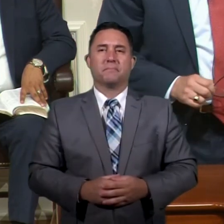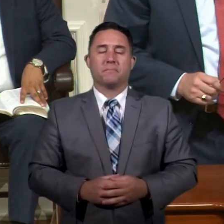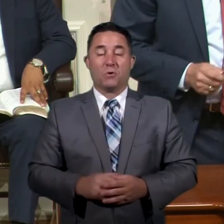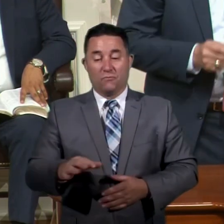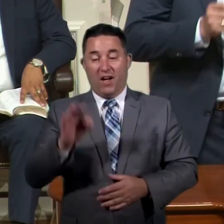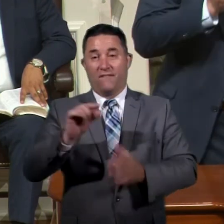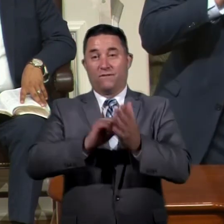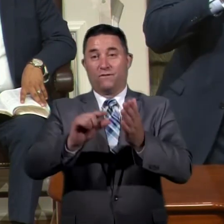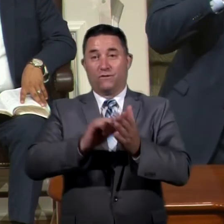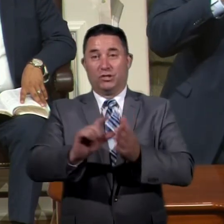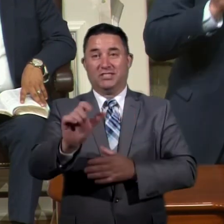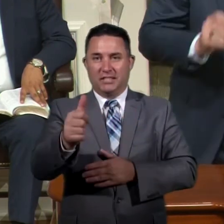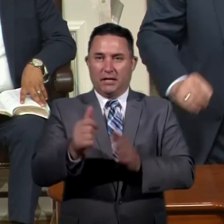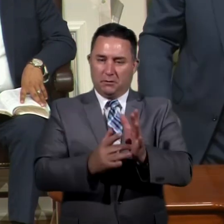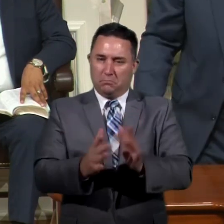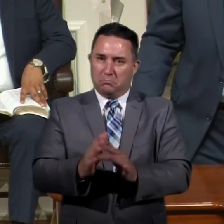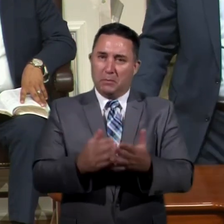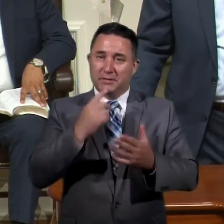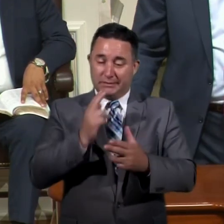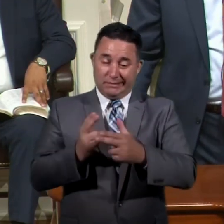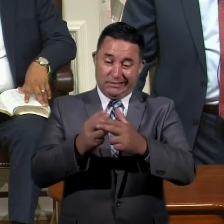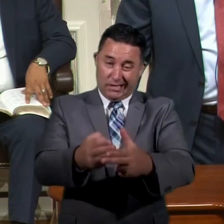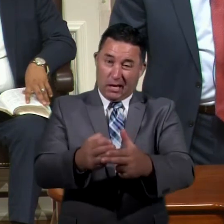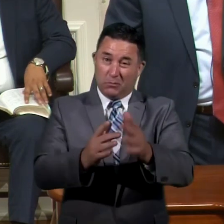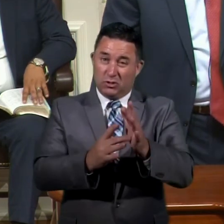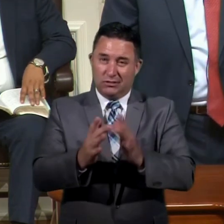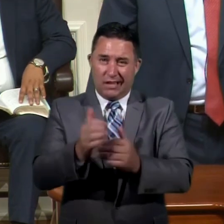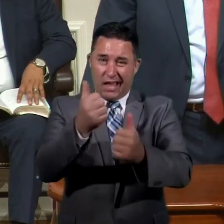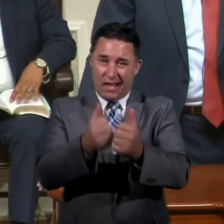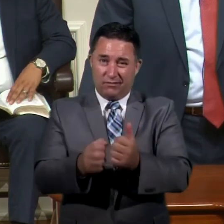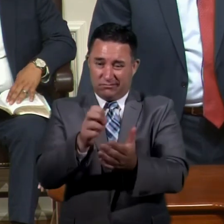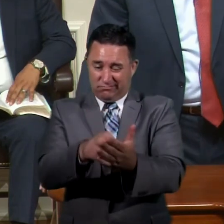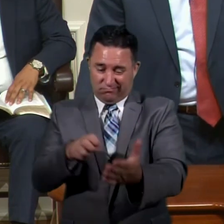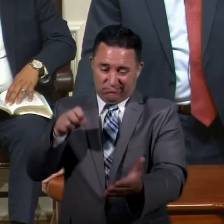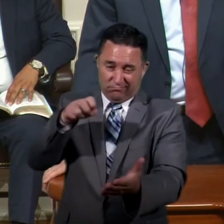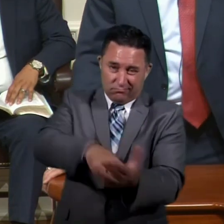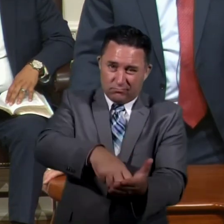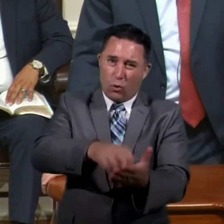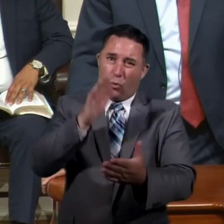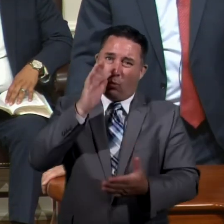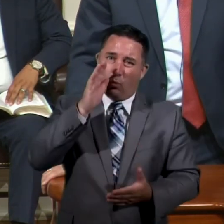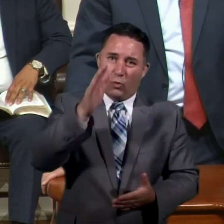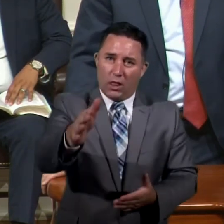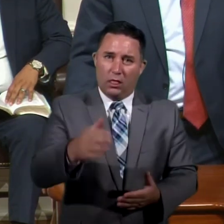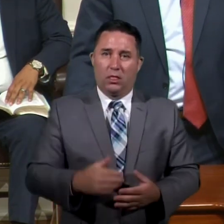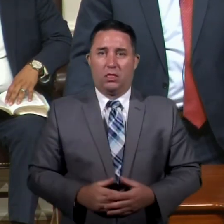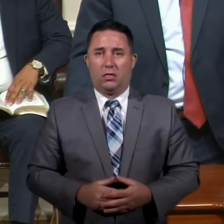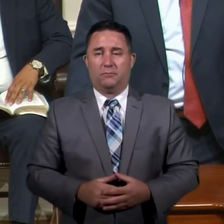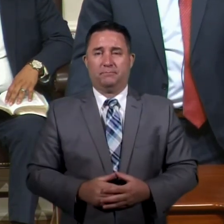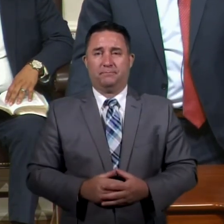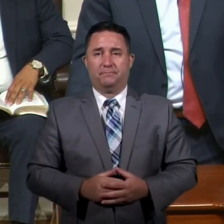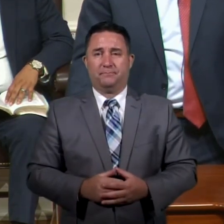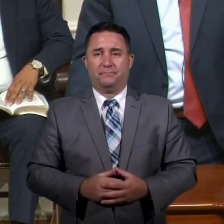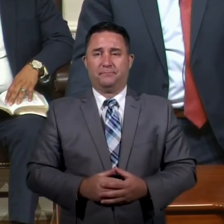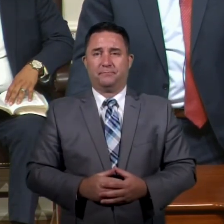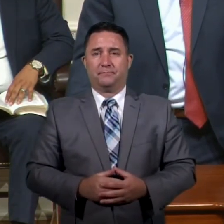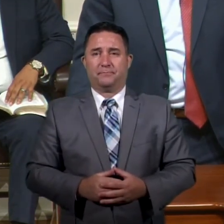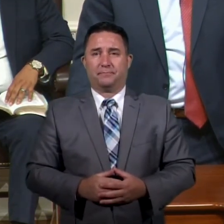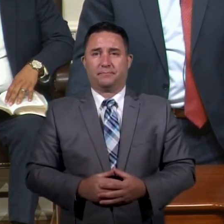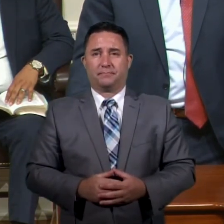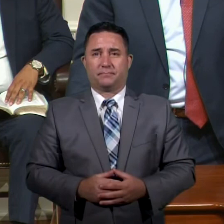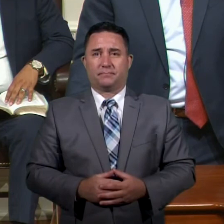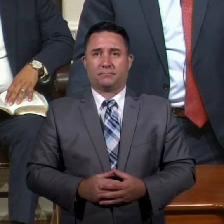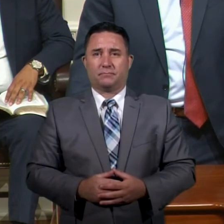we find in verse number 10, the Bible says, the name of Jesus, every knee will bow. En el versículo 10, y para que en el nombre de Jesús se doble toda